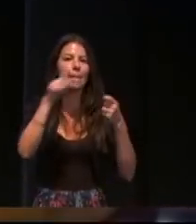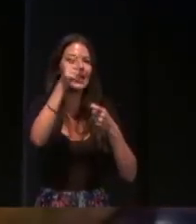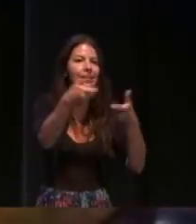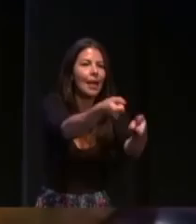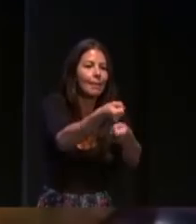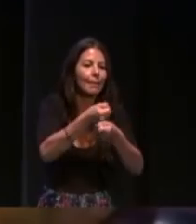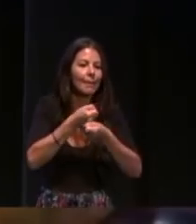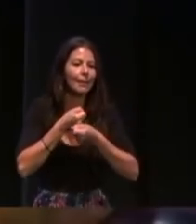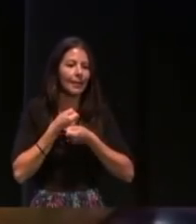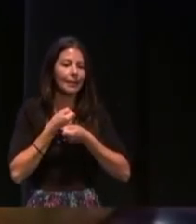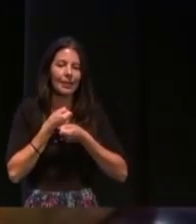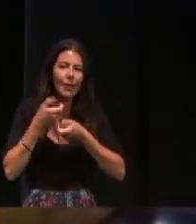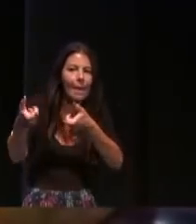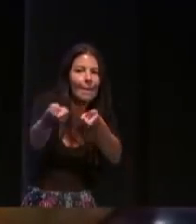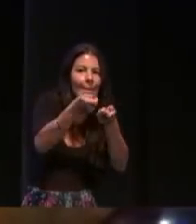pearls.